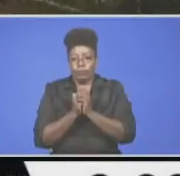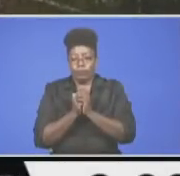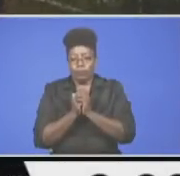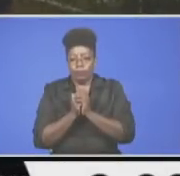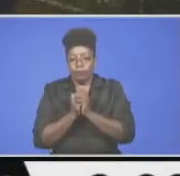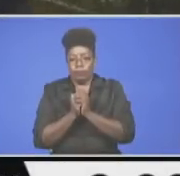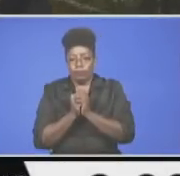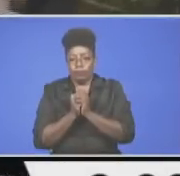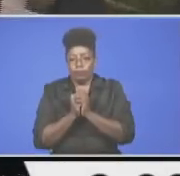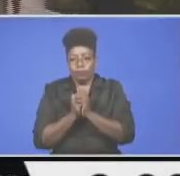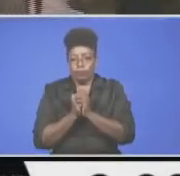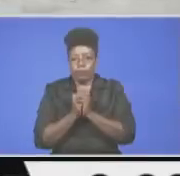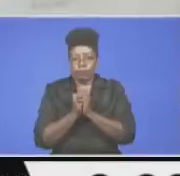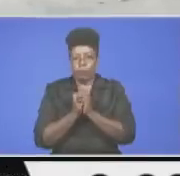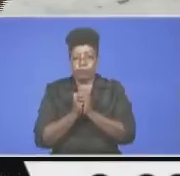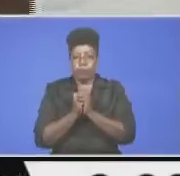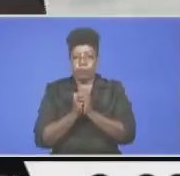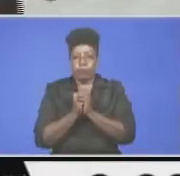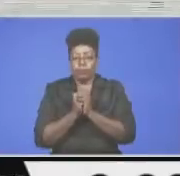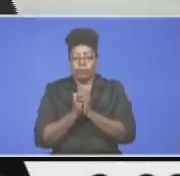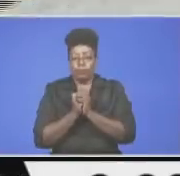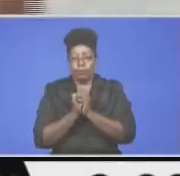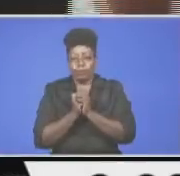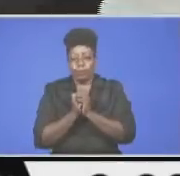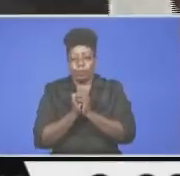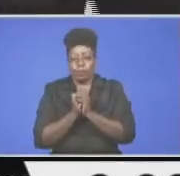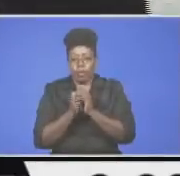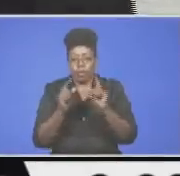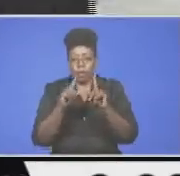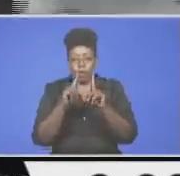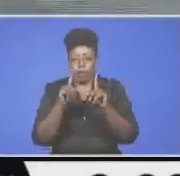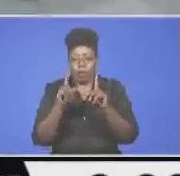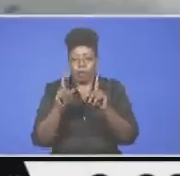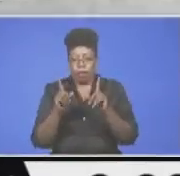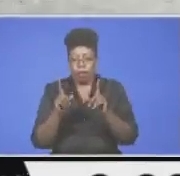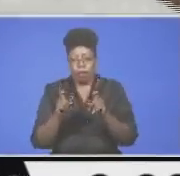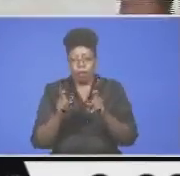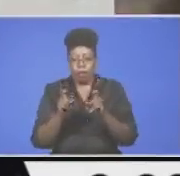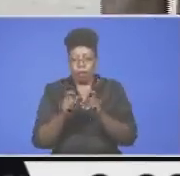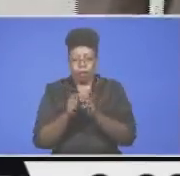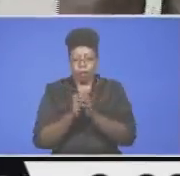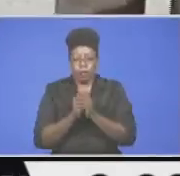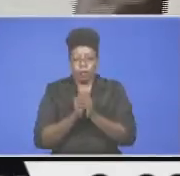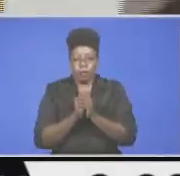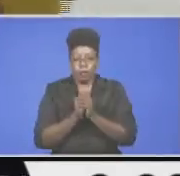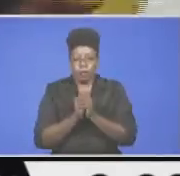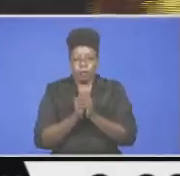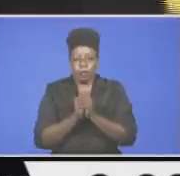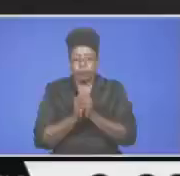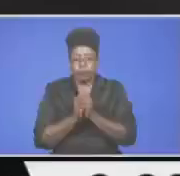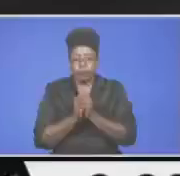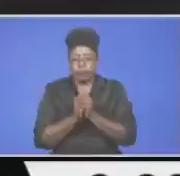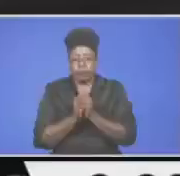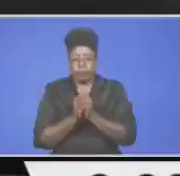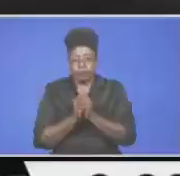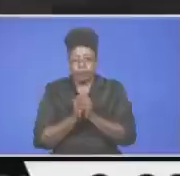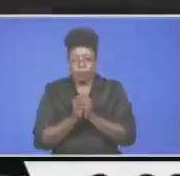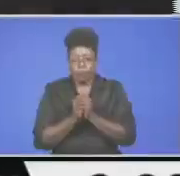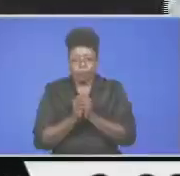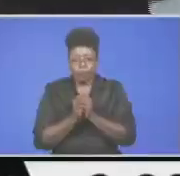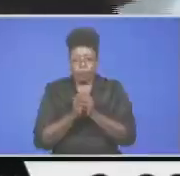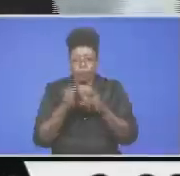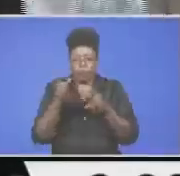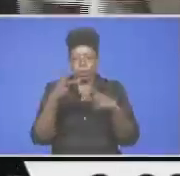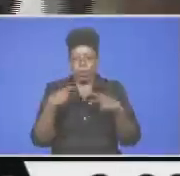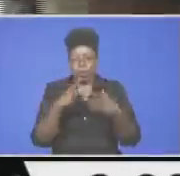deliver, they contacted the police. When asked by the magistrate why she defrauded the complainants, Sawyer explained that she was desperate to pay off a very